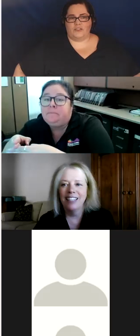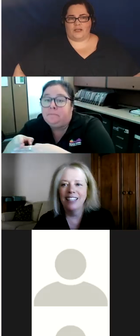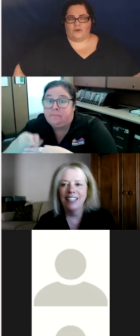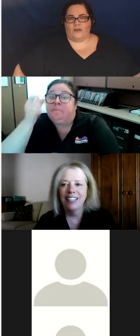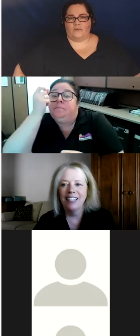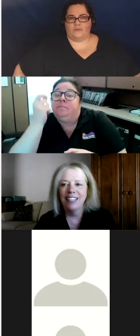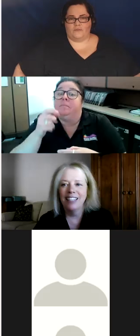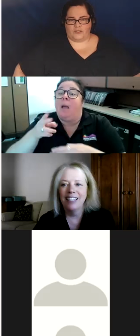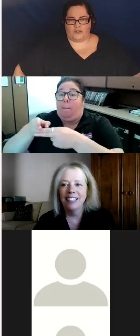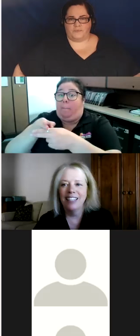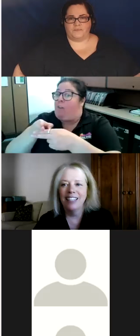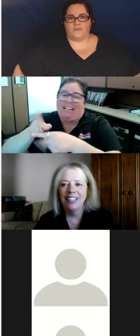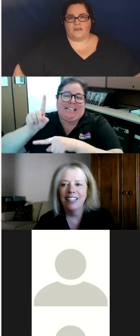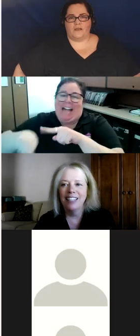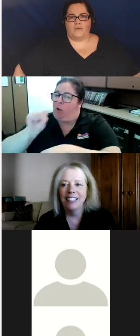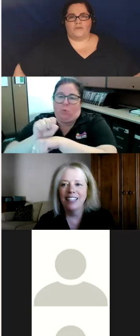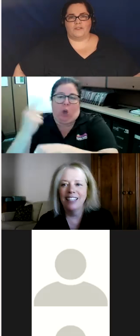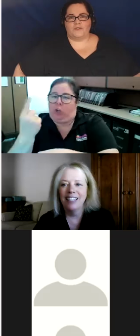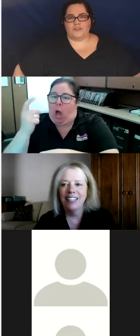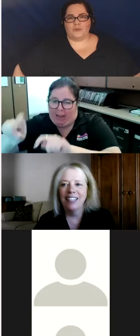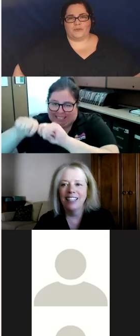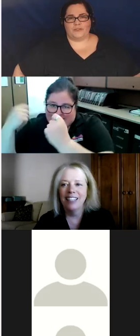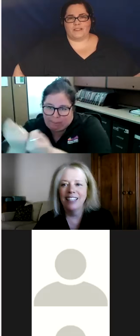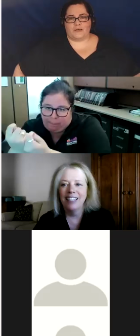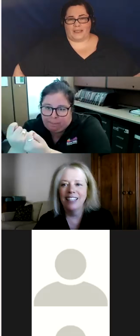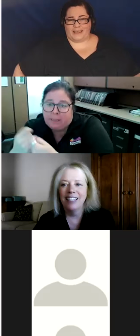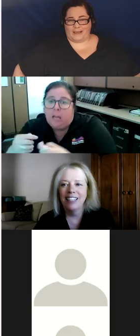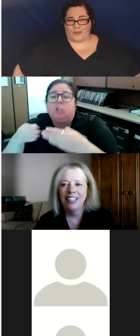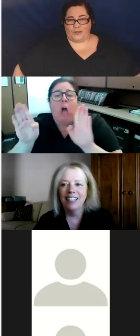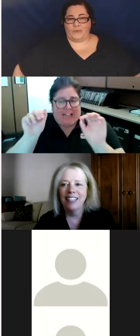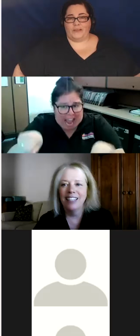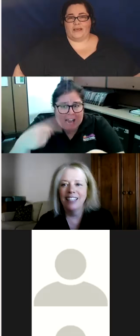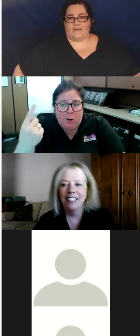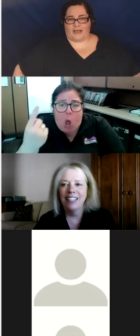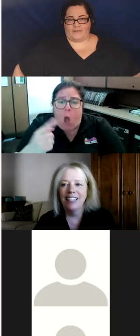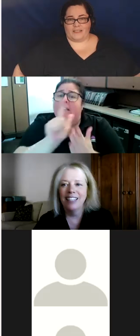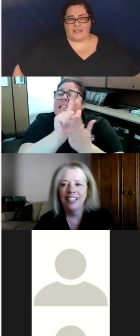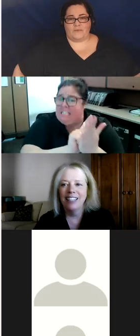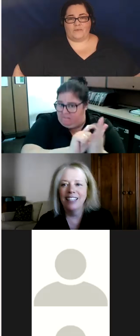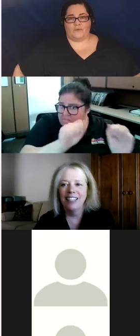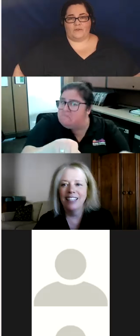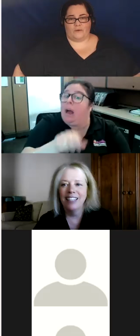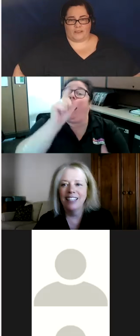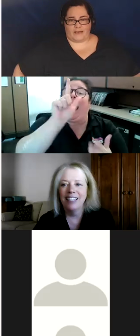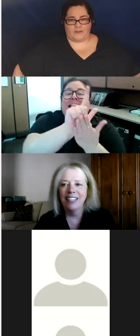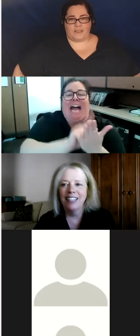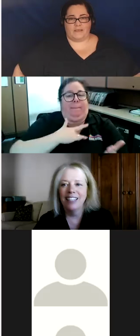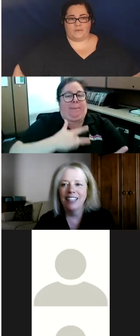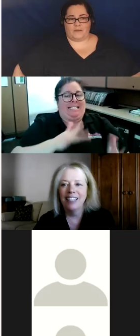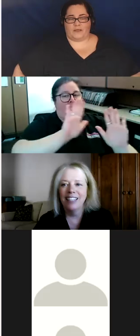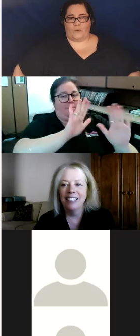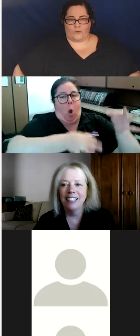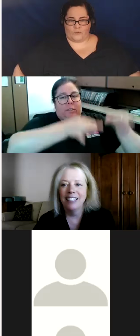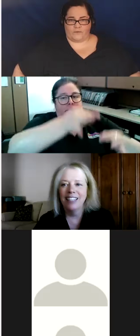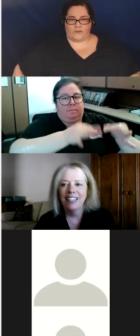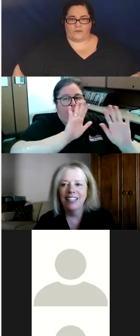legal, general, and provisional. Provisional interpreters generally cannot work alone. They have to have a team, have to be teamed with